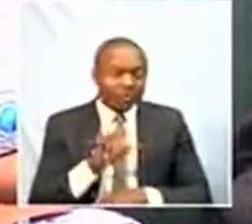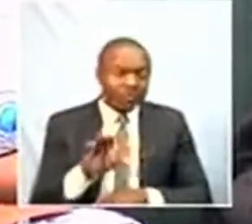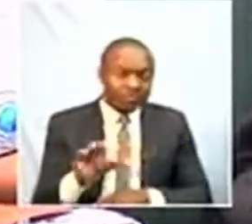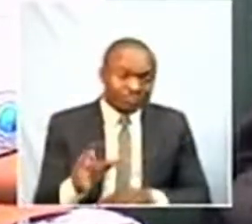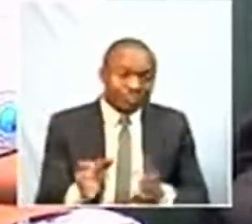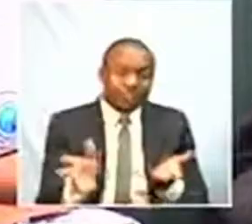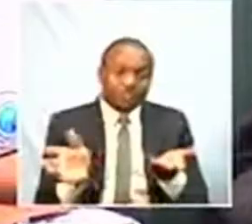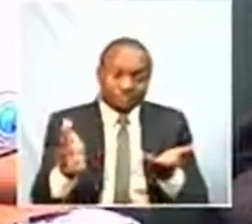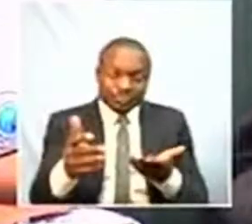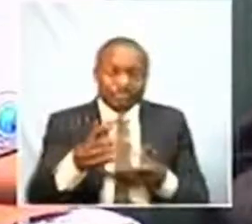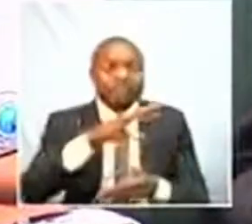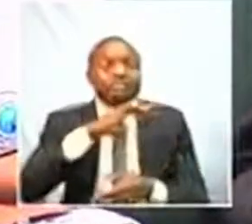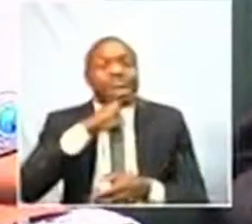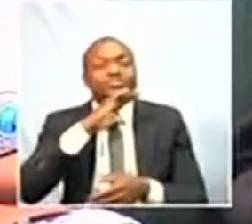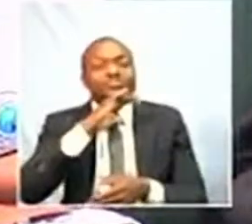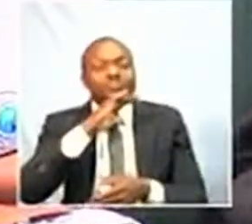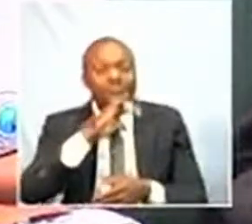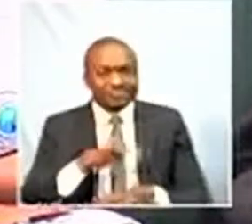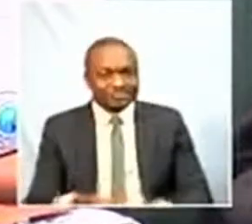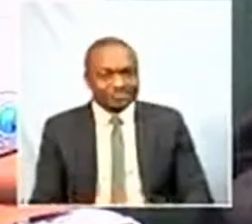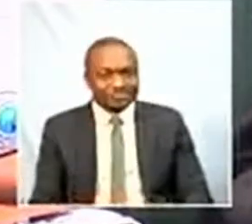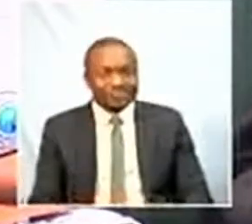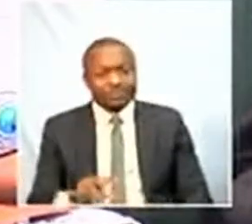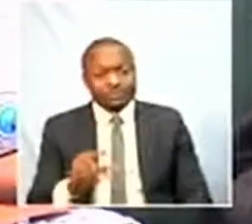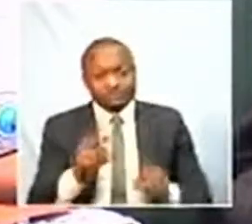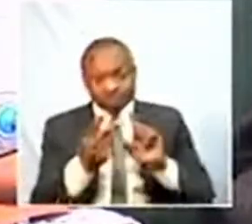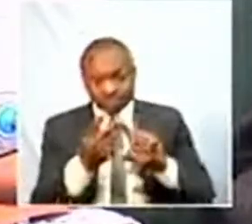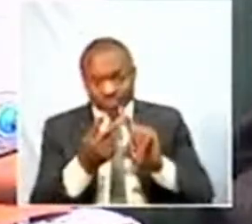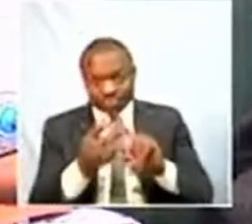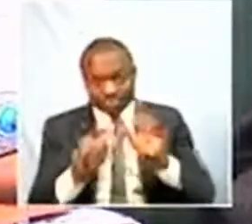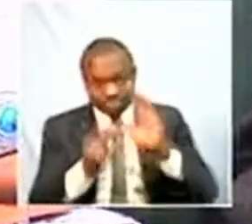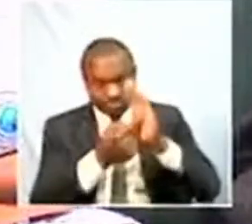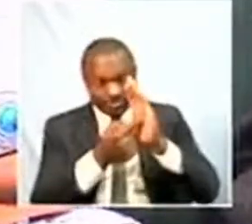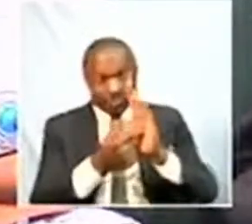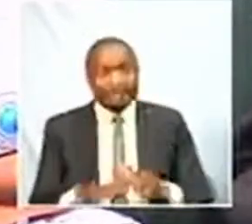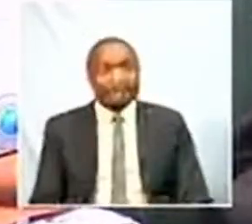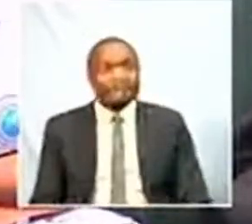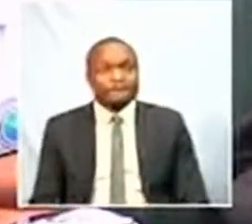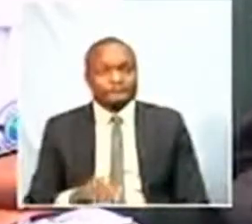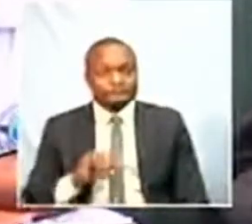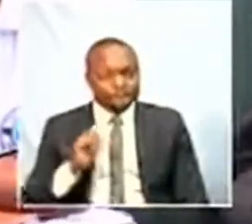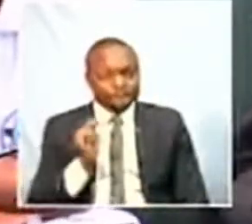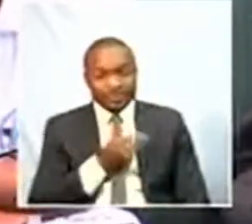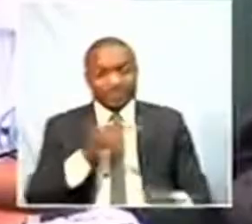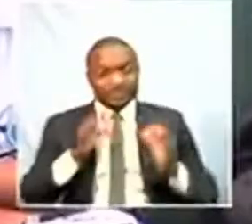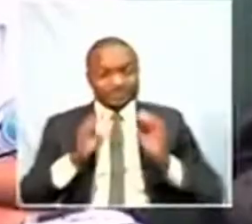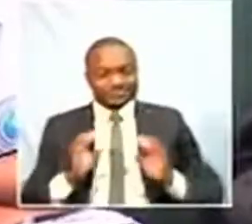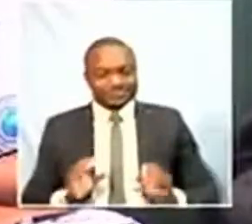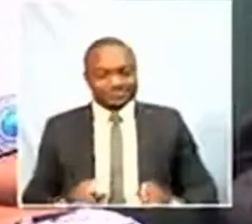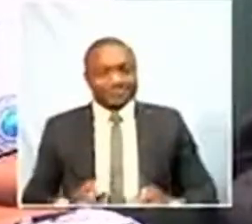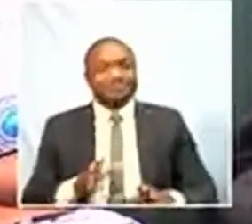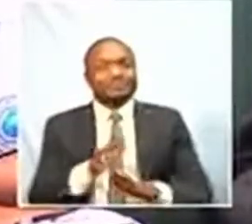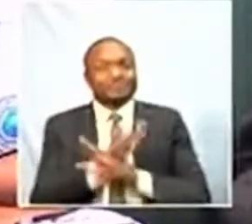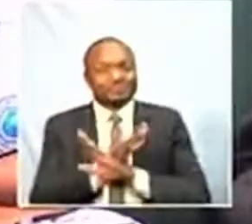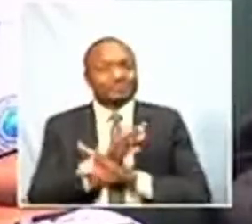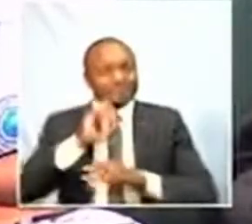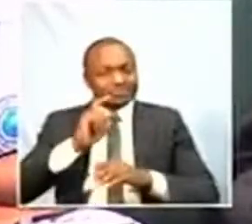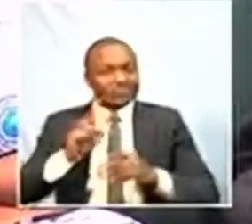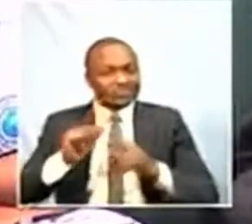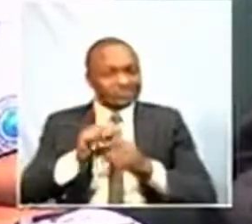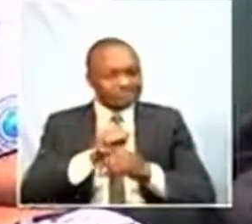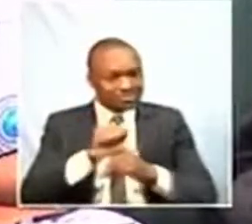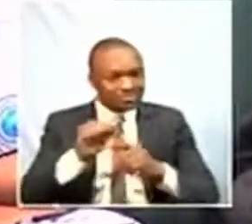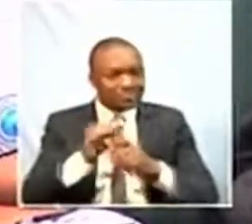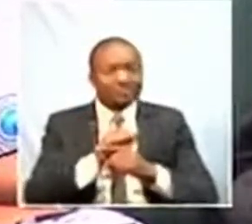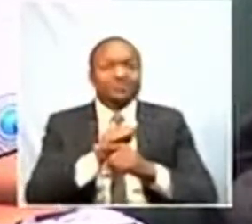and waste management. My second point is that we as the citizens of Zambia, we should practice a